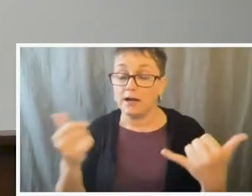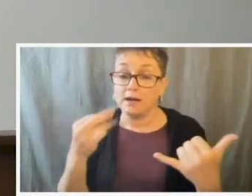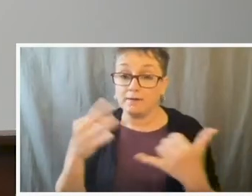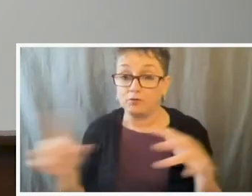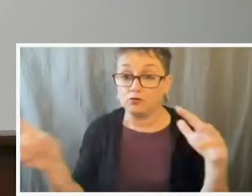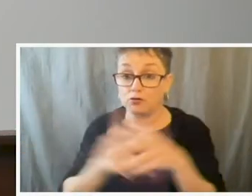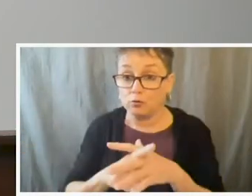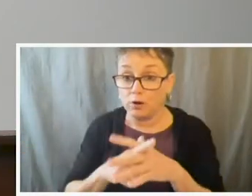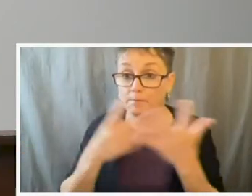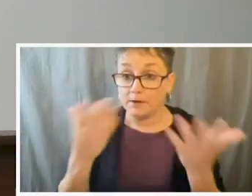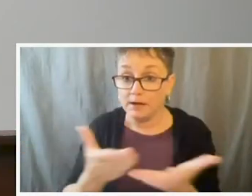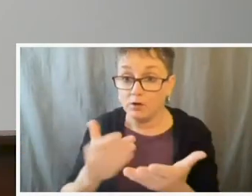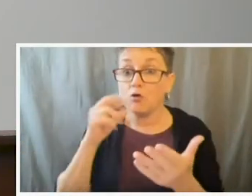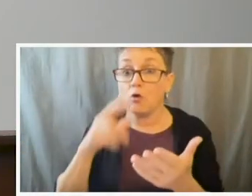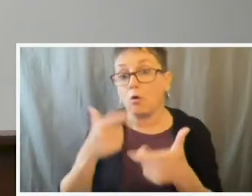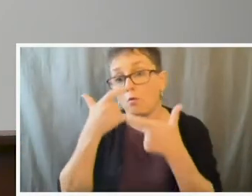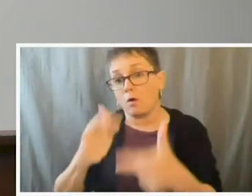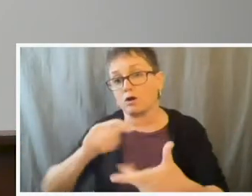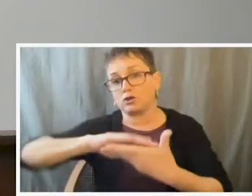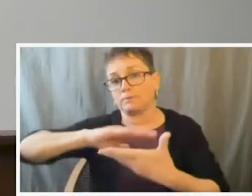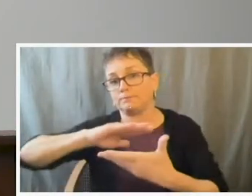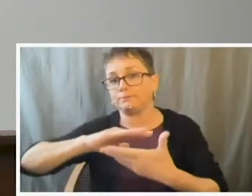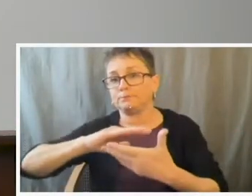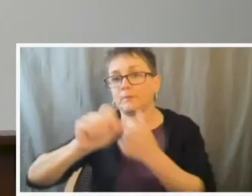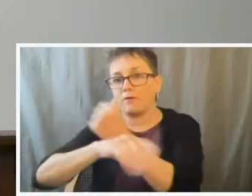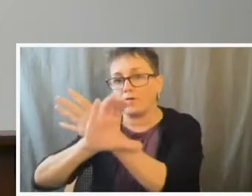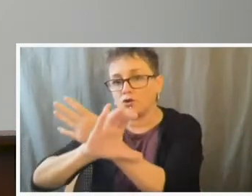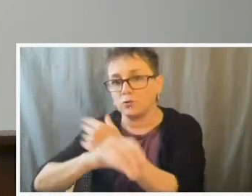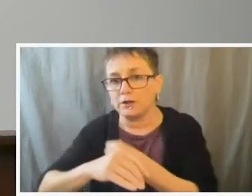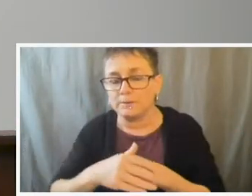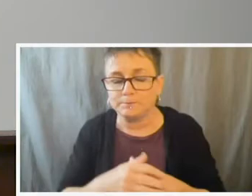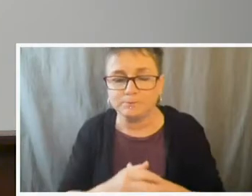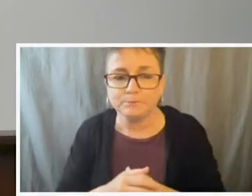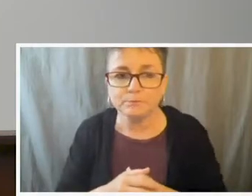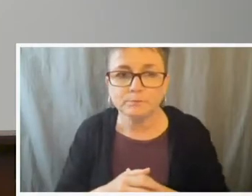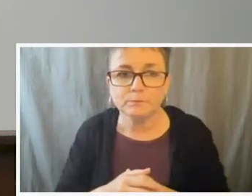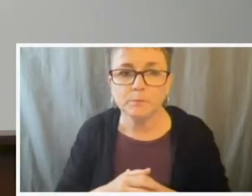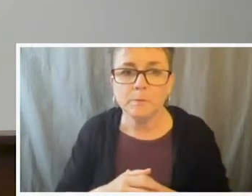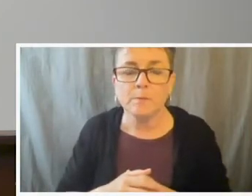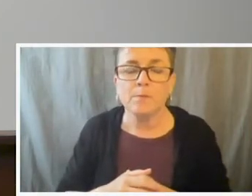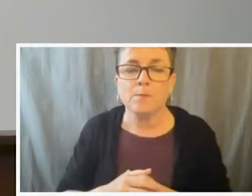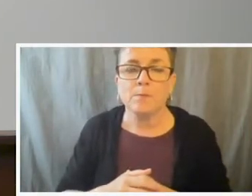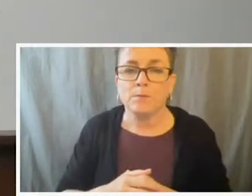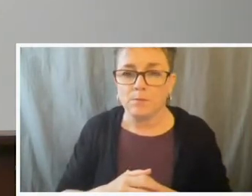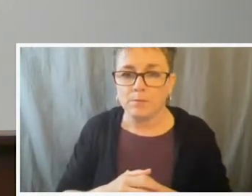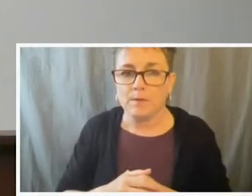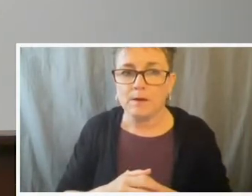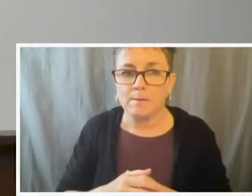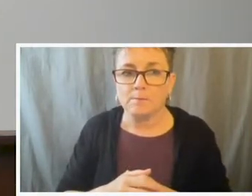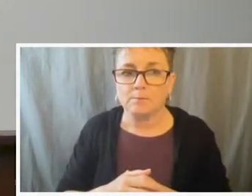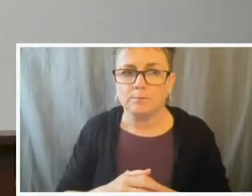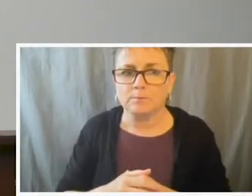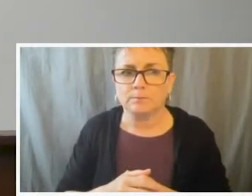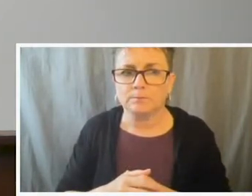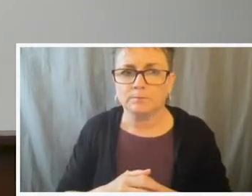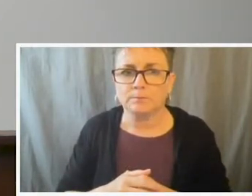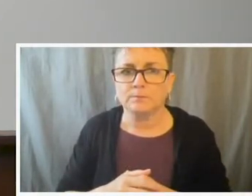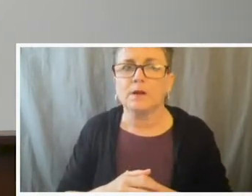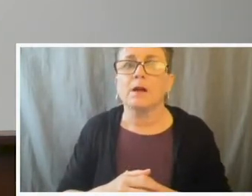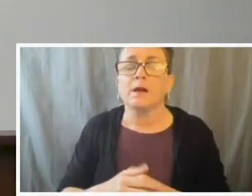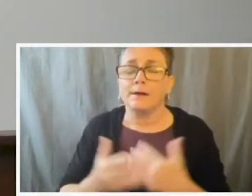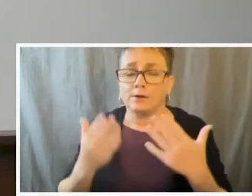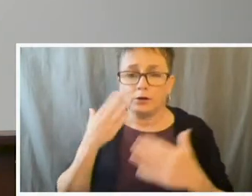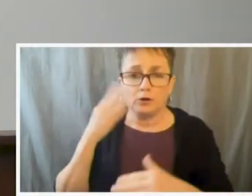virtually. I simply want to make it from the get-go that it's unequivocal that NJ Transit's all in